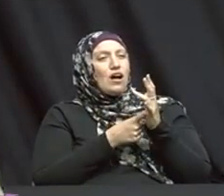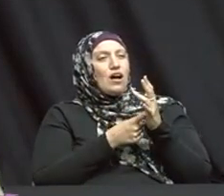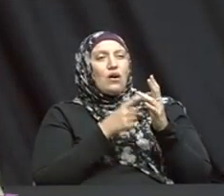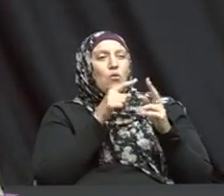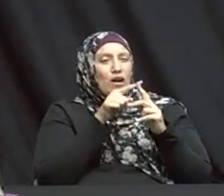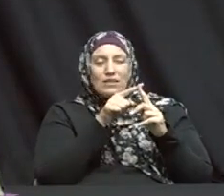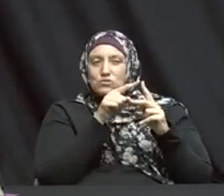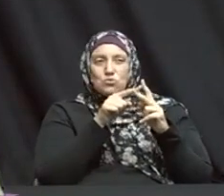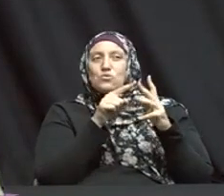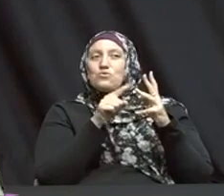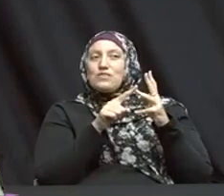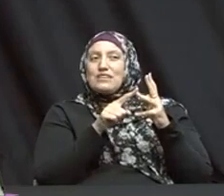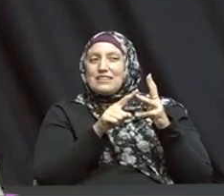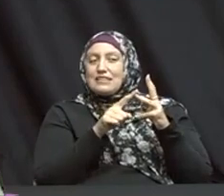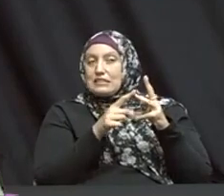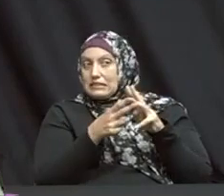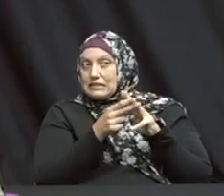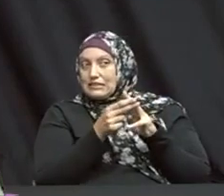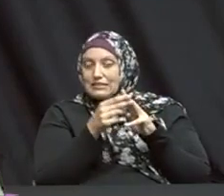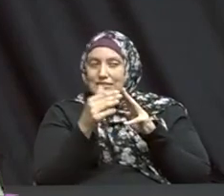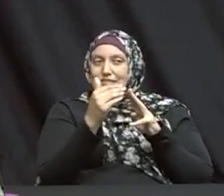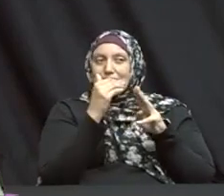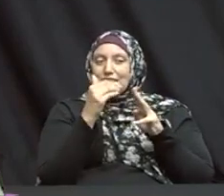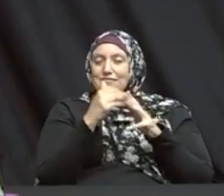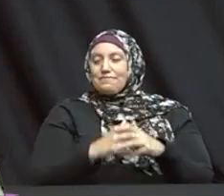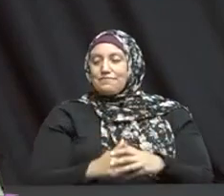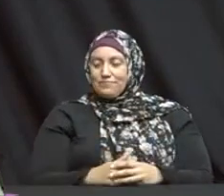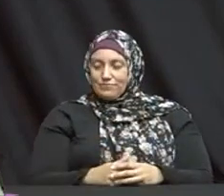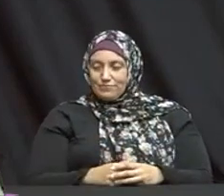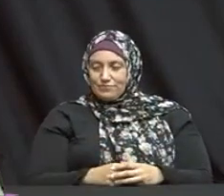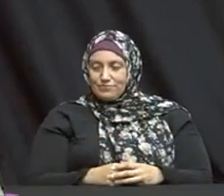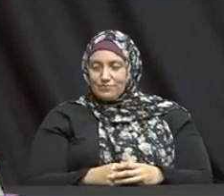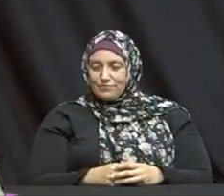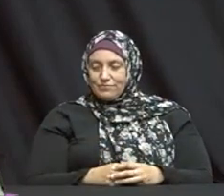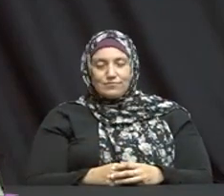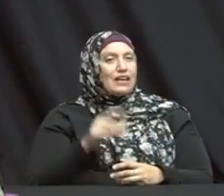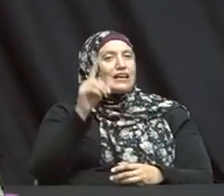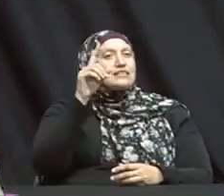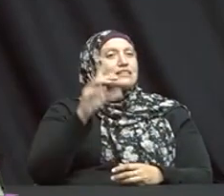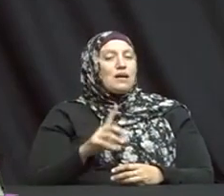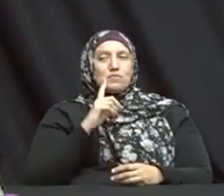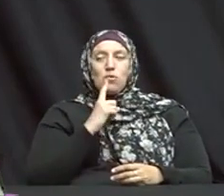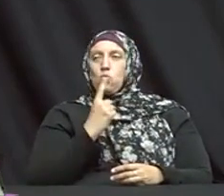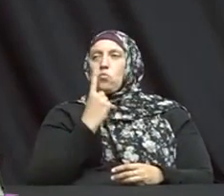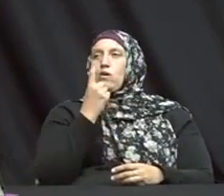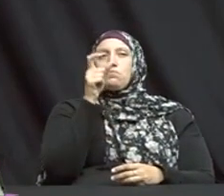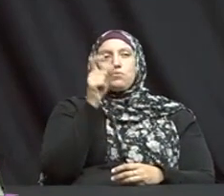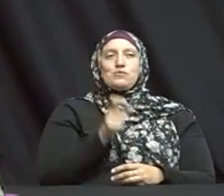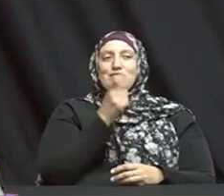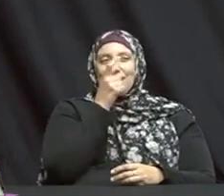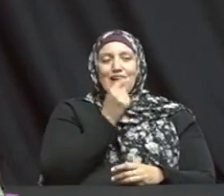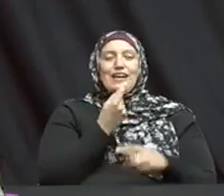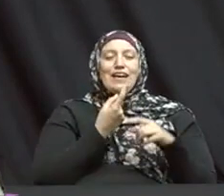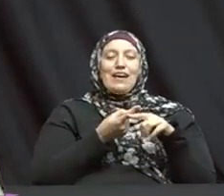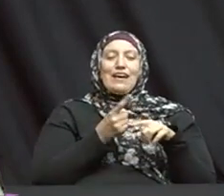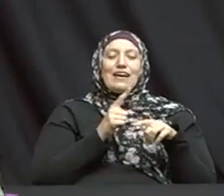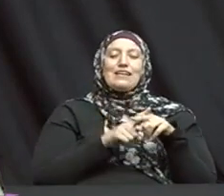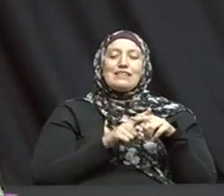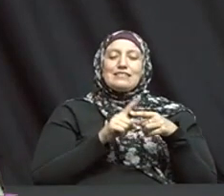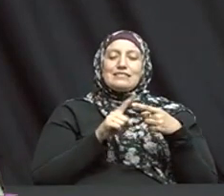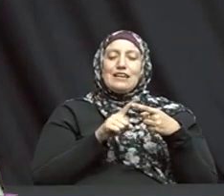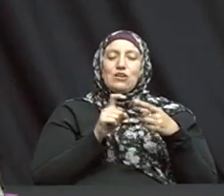is no ishkal, but there is no obligation Islamically. The executor can be one person, doesn't have to be more, but if it's more than one, it still is fine.